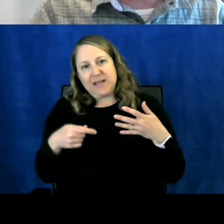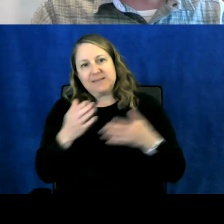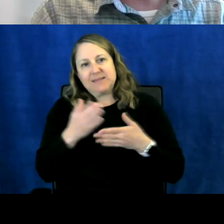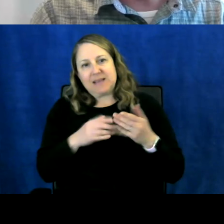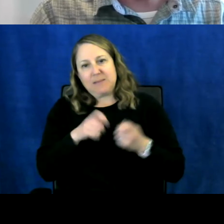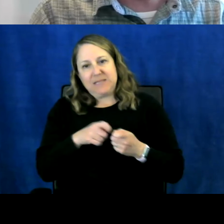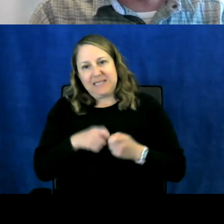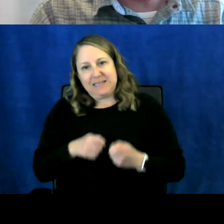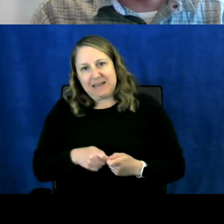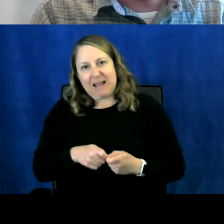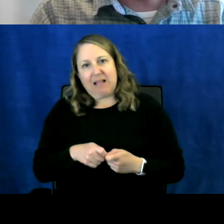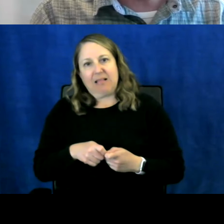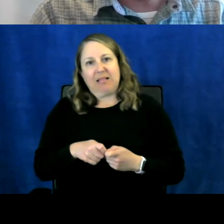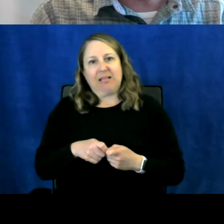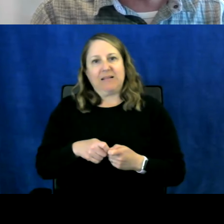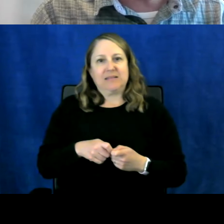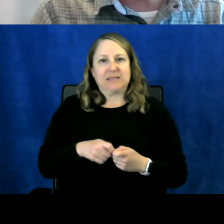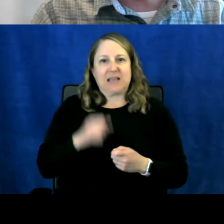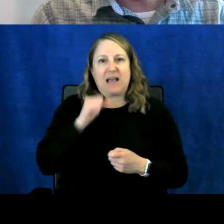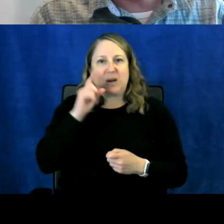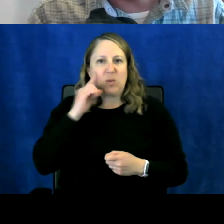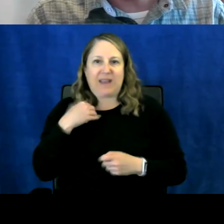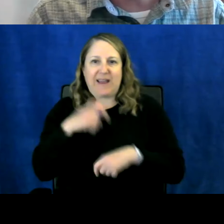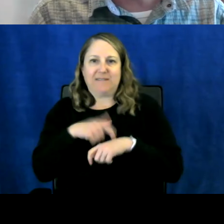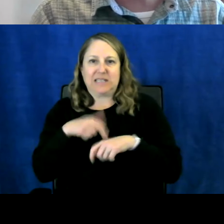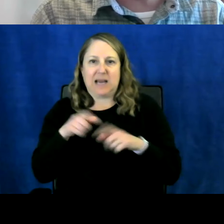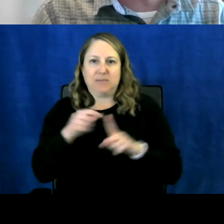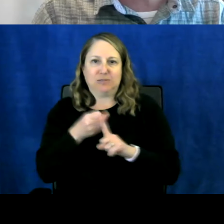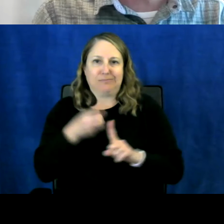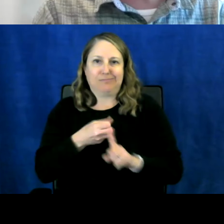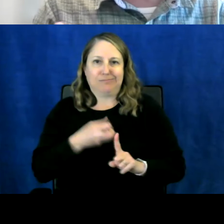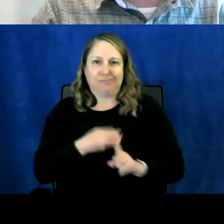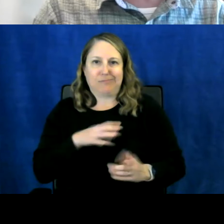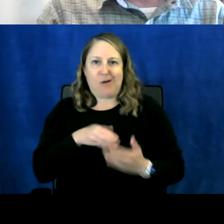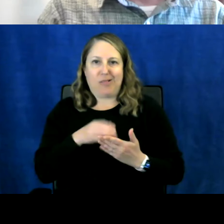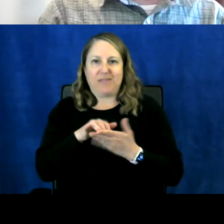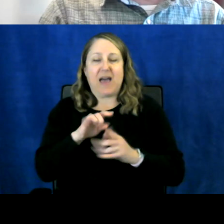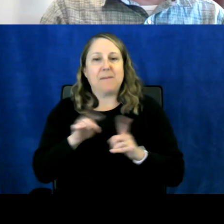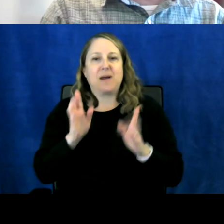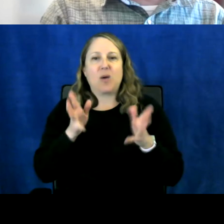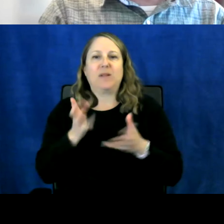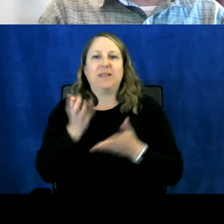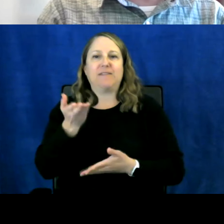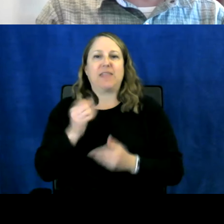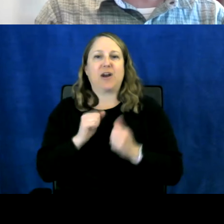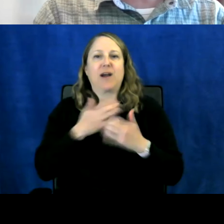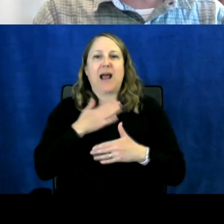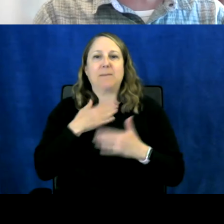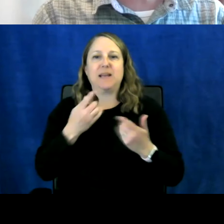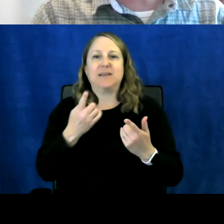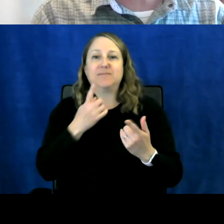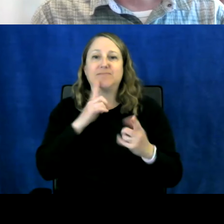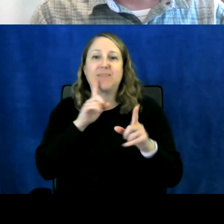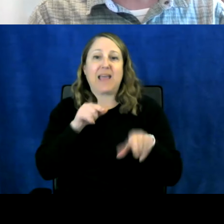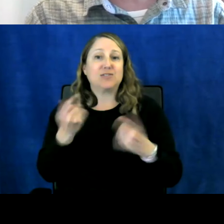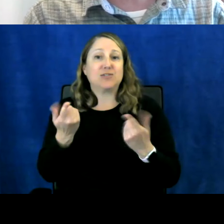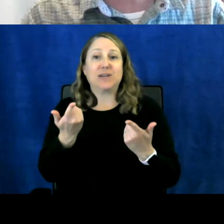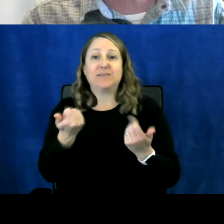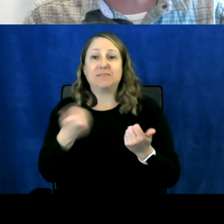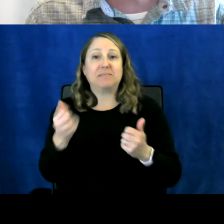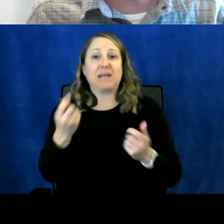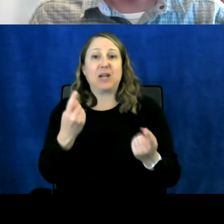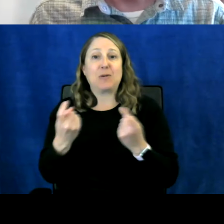We're getting into the weeds that I don't think I have time for given our constraints here. So I'll leave it at that. Happy to answer any questions afterwards. And we can, I